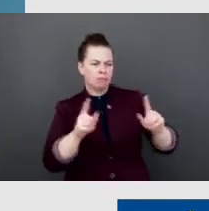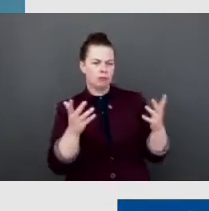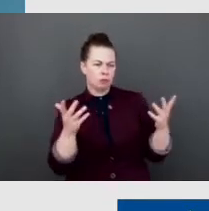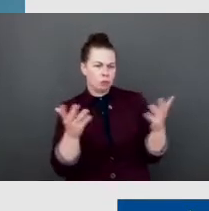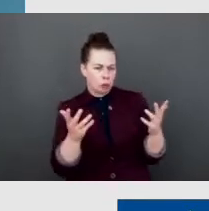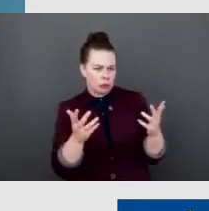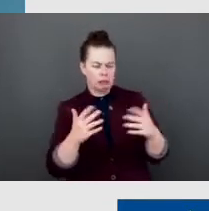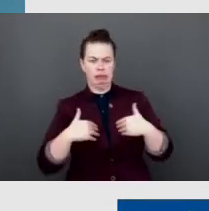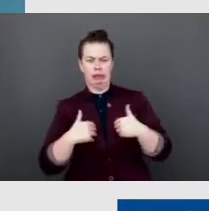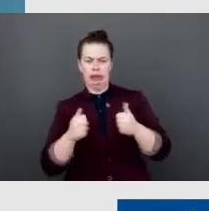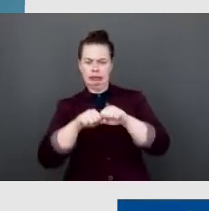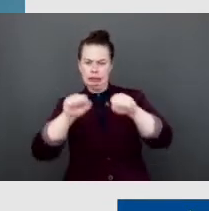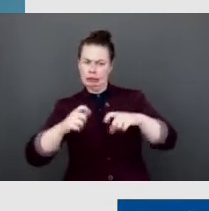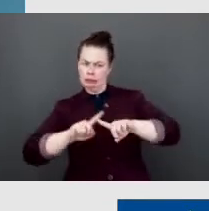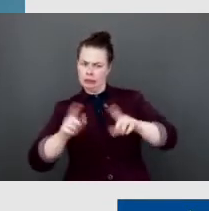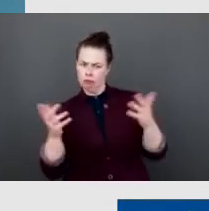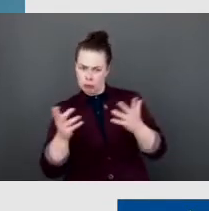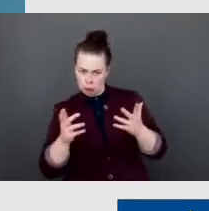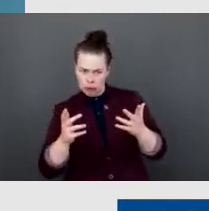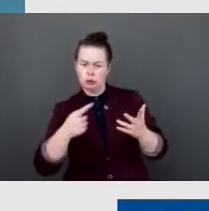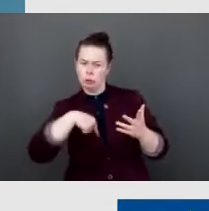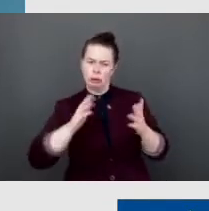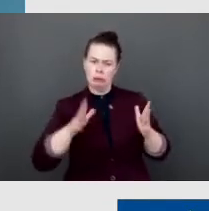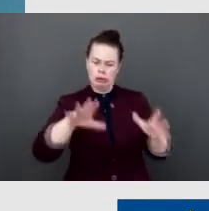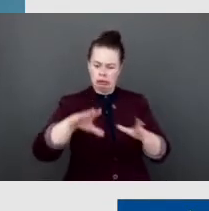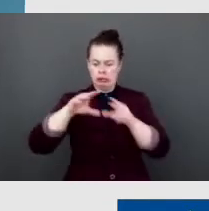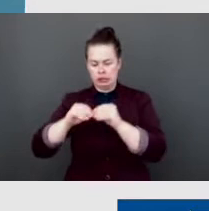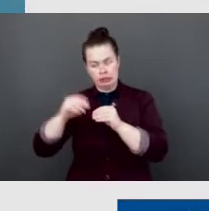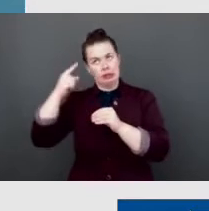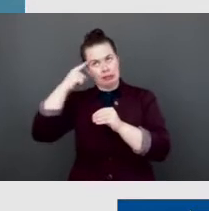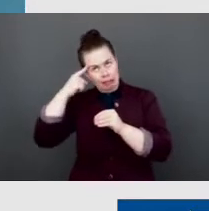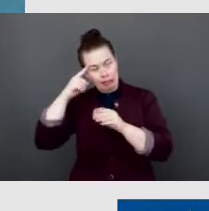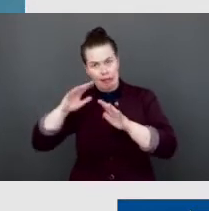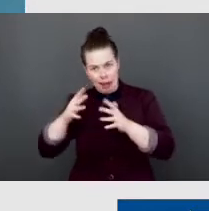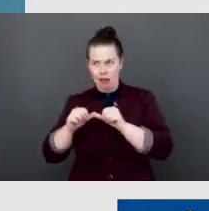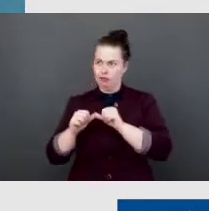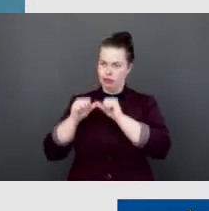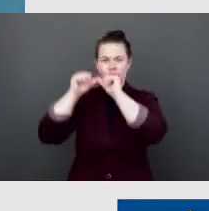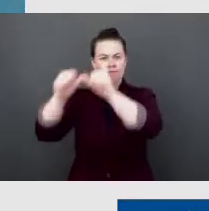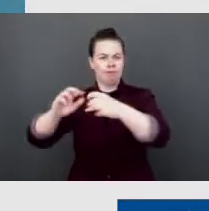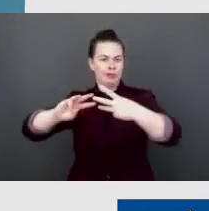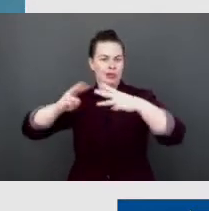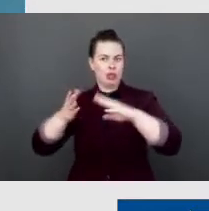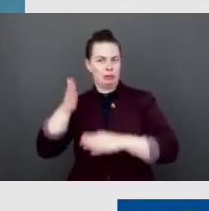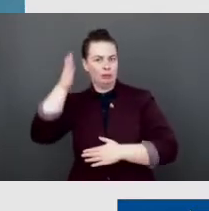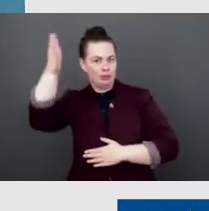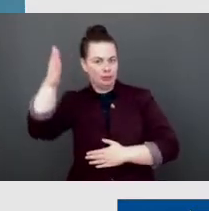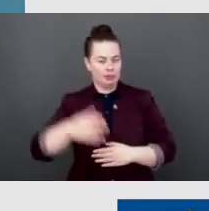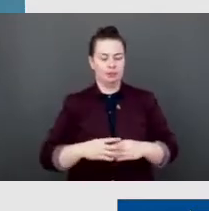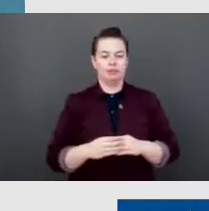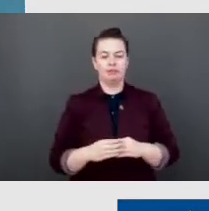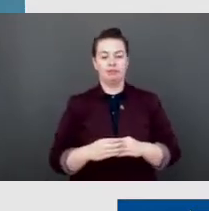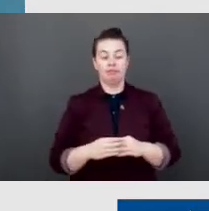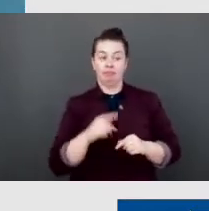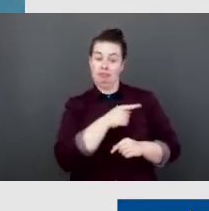peculiarities of regional differences and health systems in order to ensure sustainability for its platform and services.